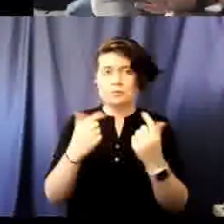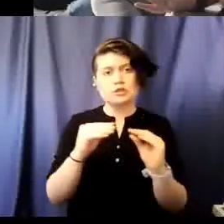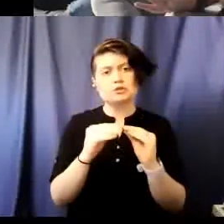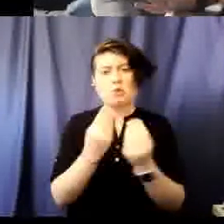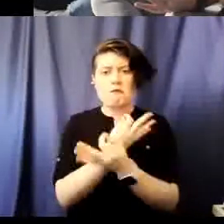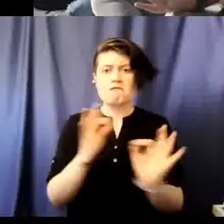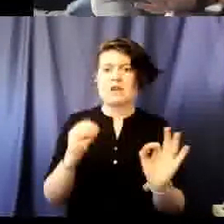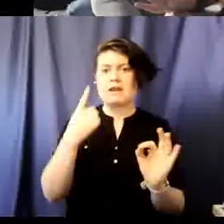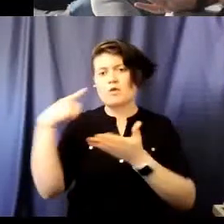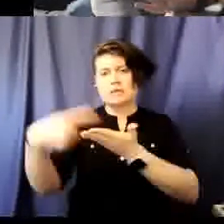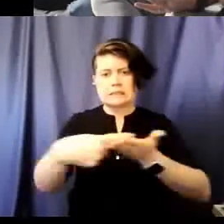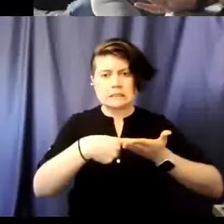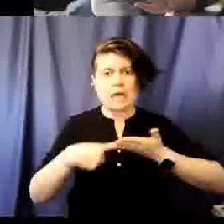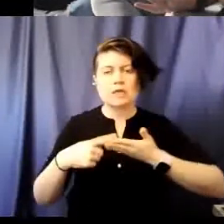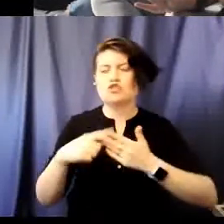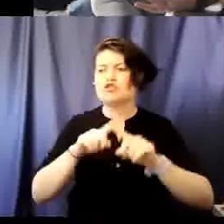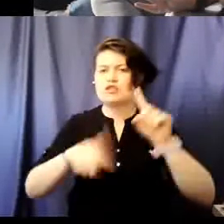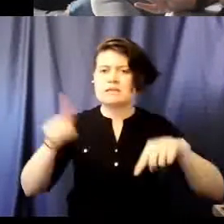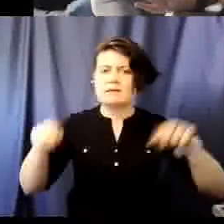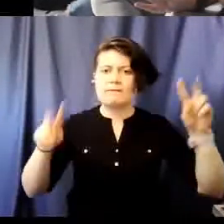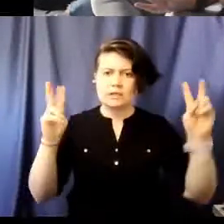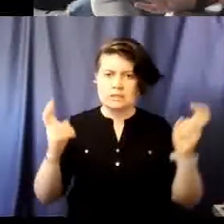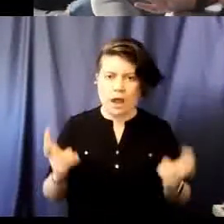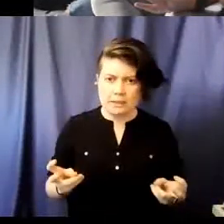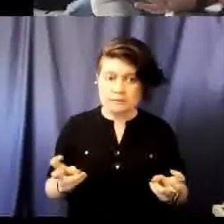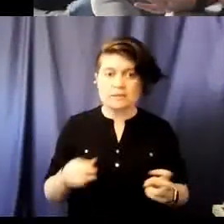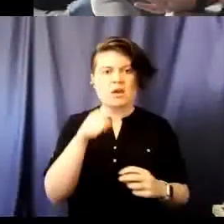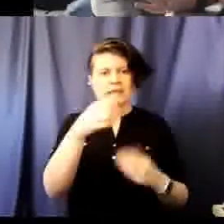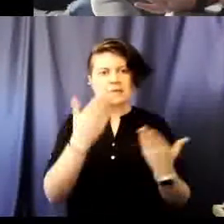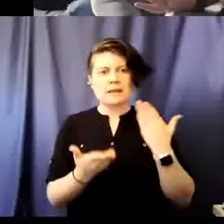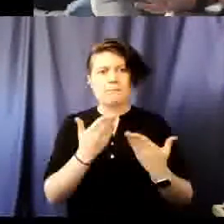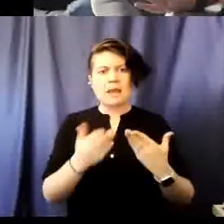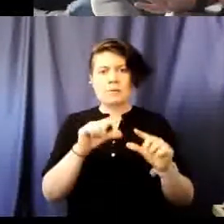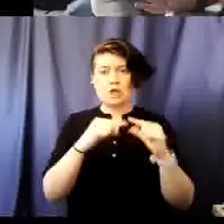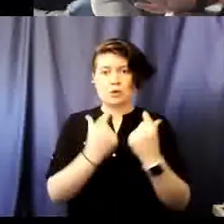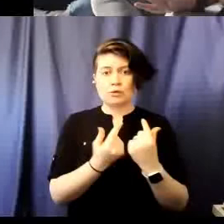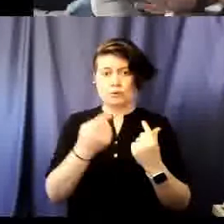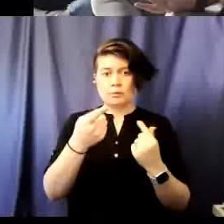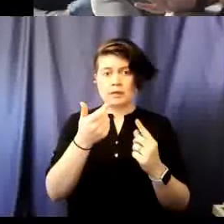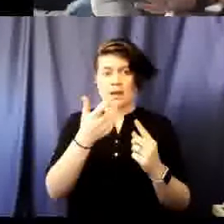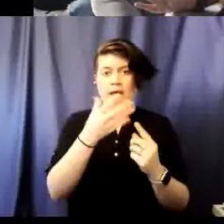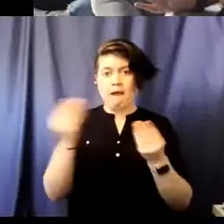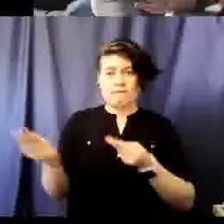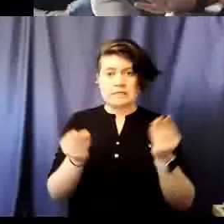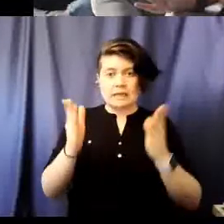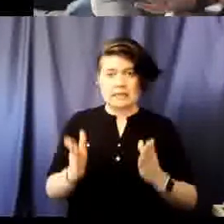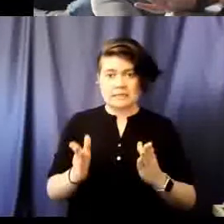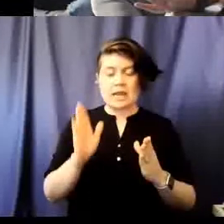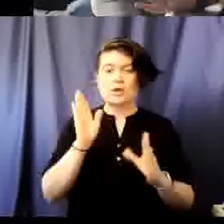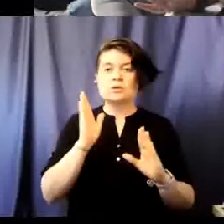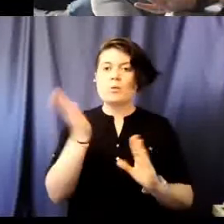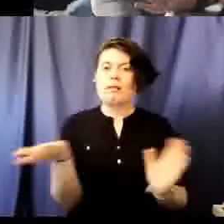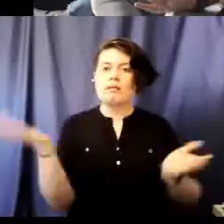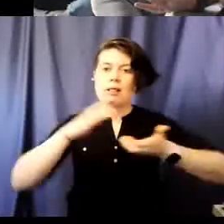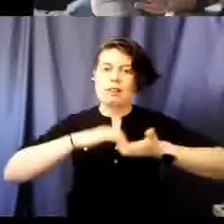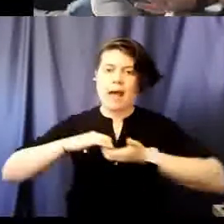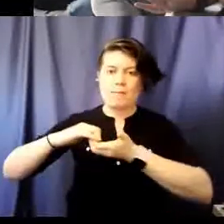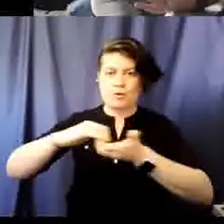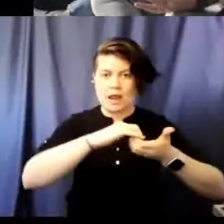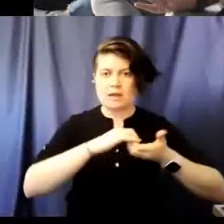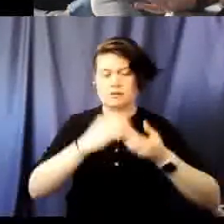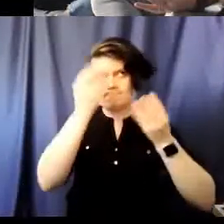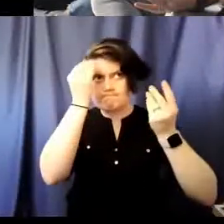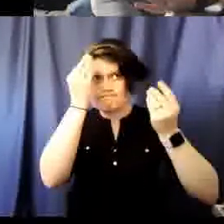comes to discussion and topics, and this may be a place for the group and facilitators who collaborate.